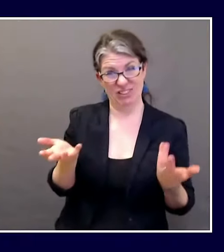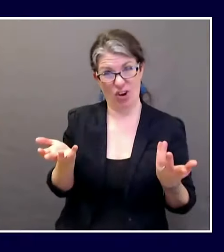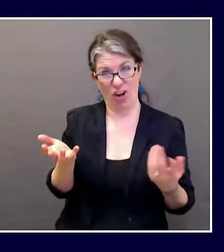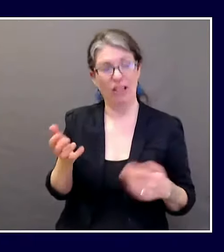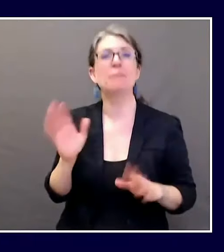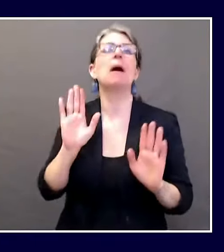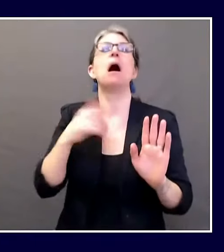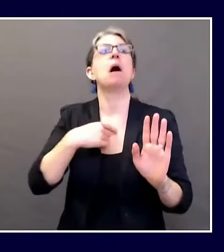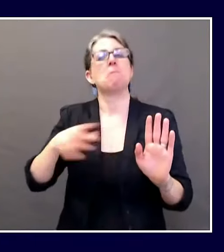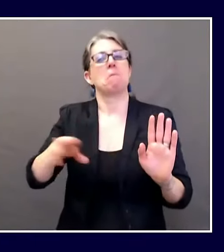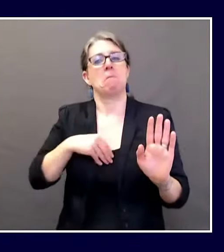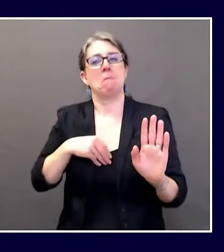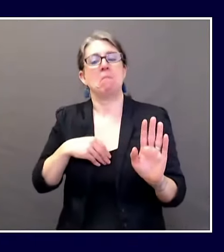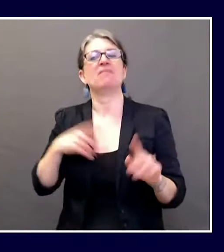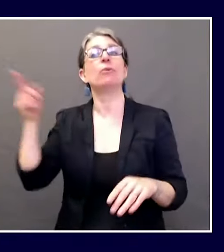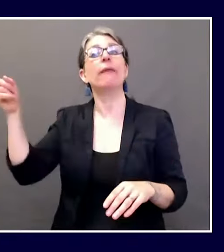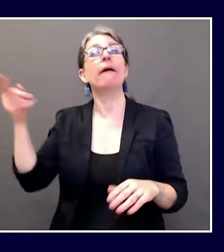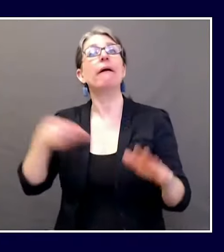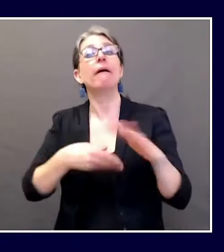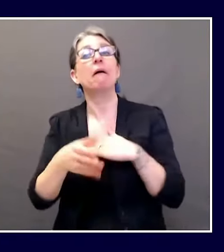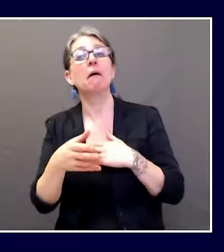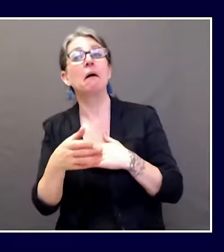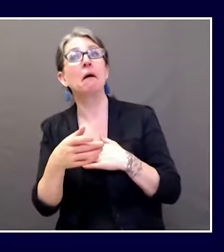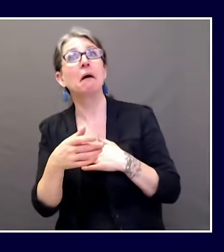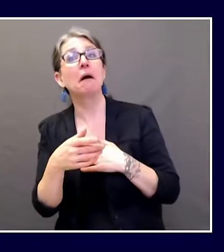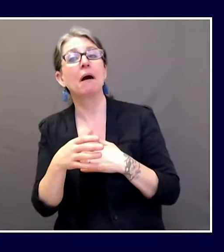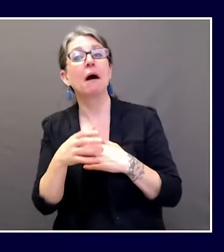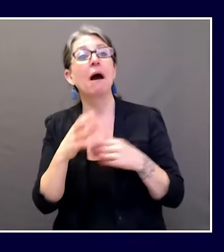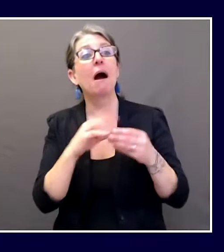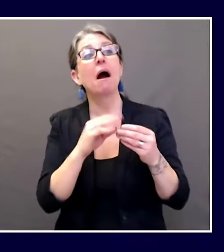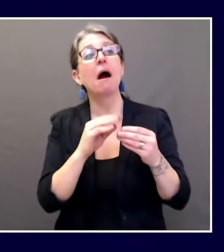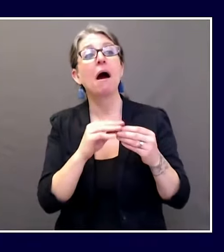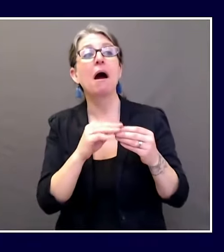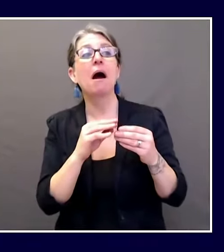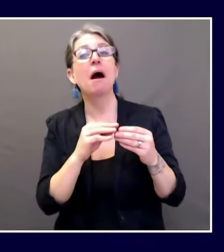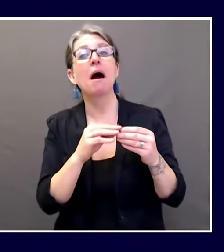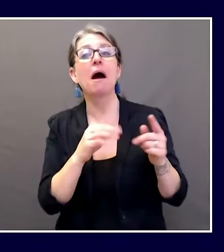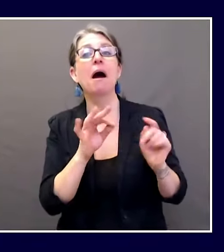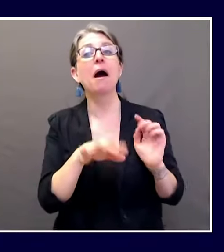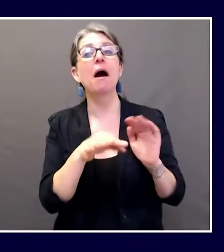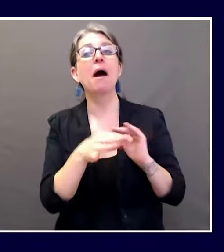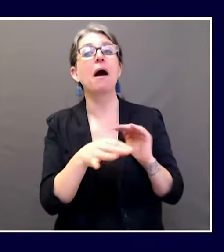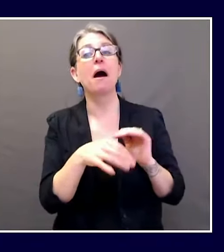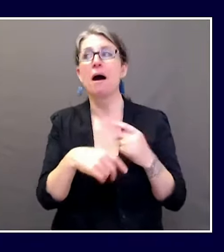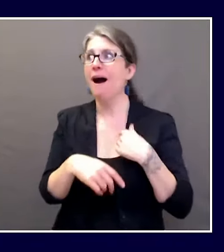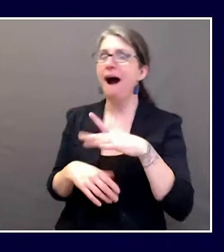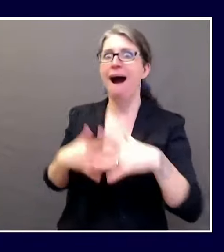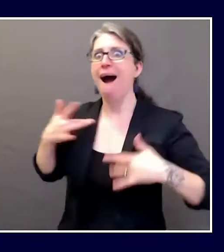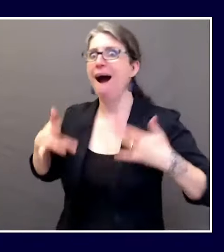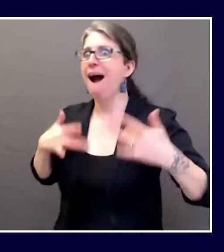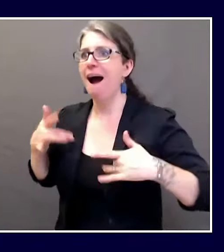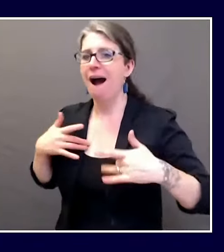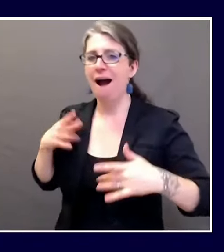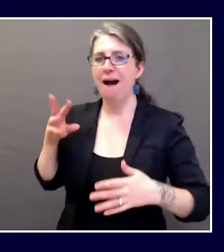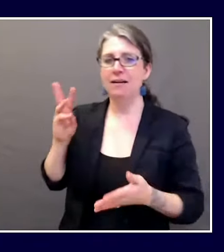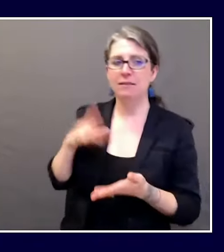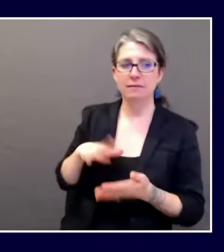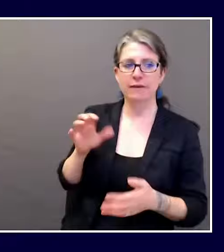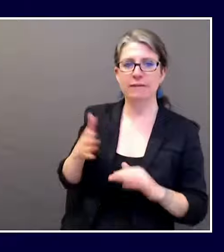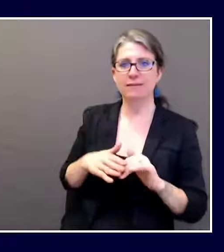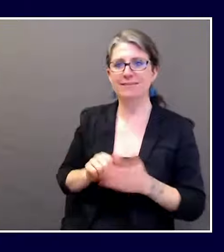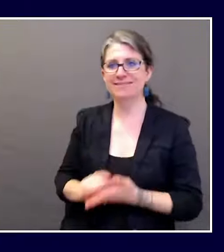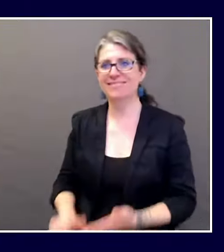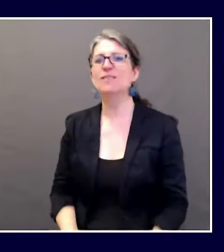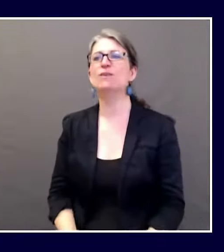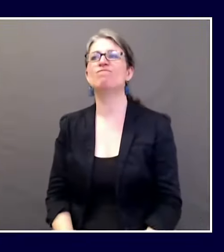another question on the FQHCs. The Biden administration indicated that eligibility